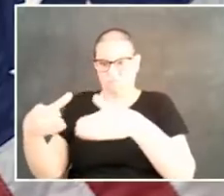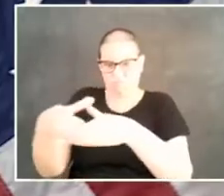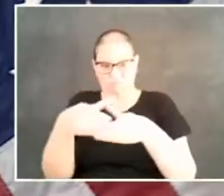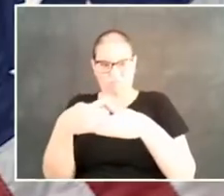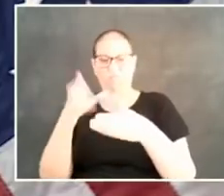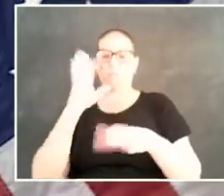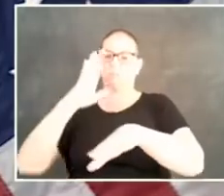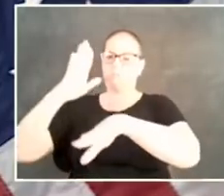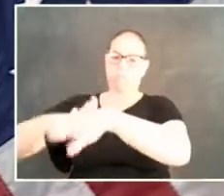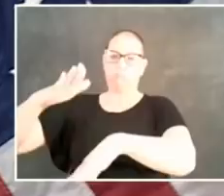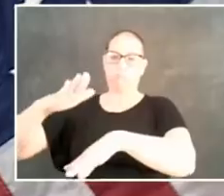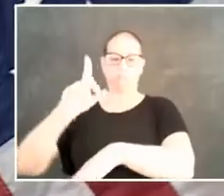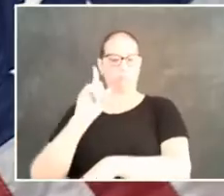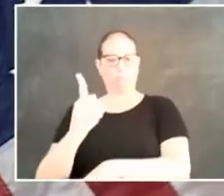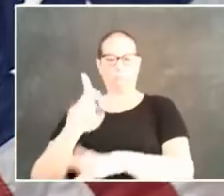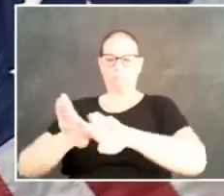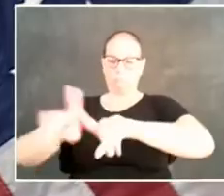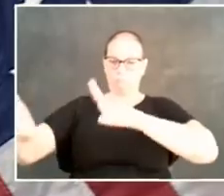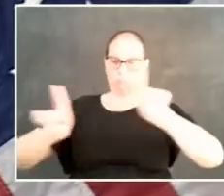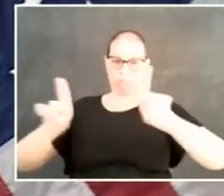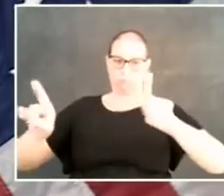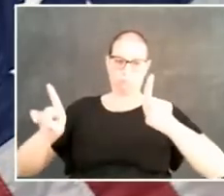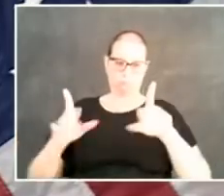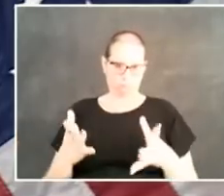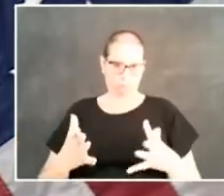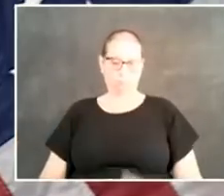what happened in the West Village?